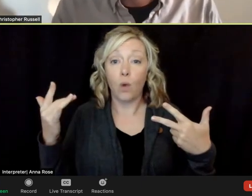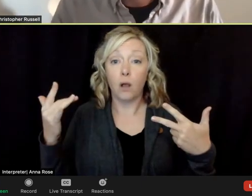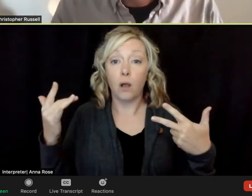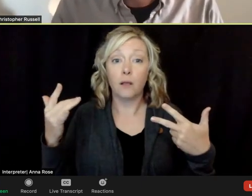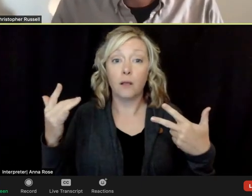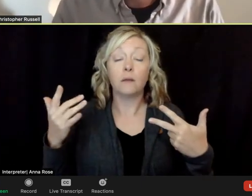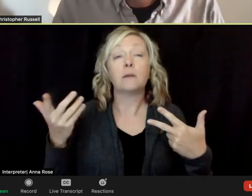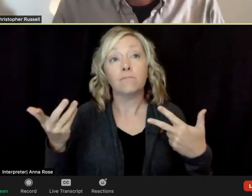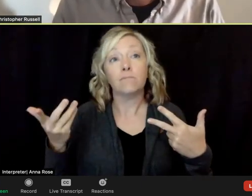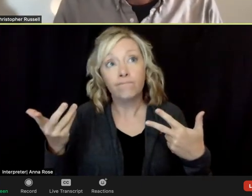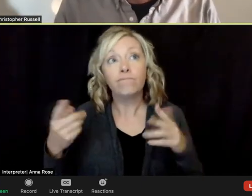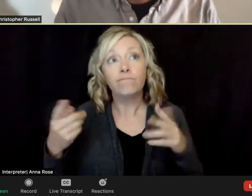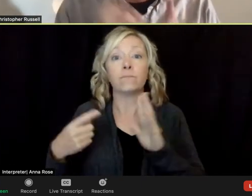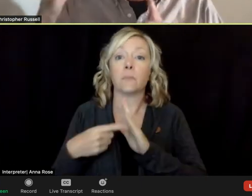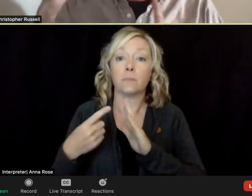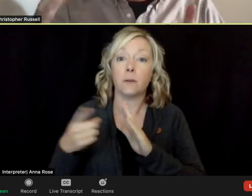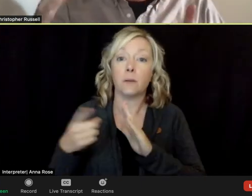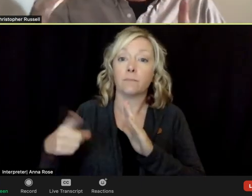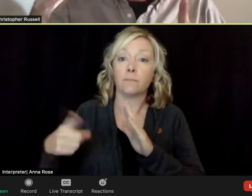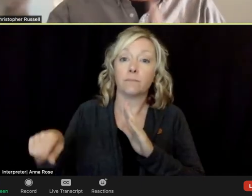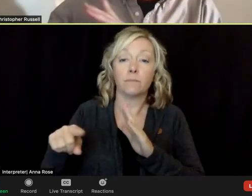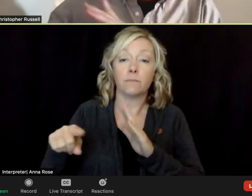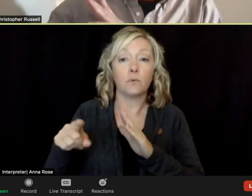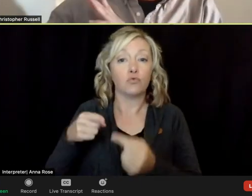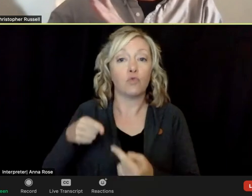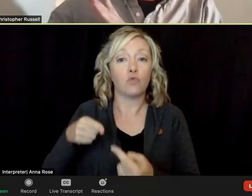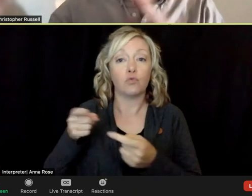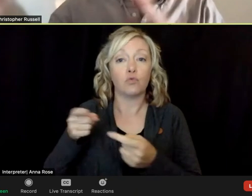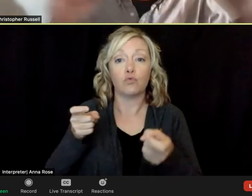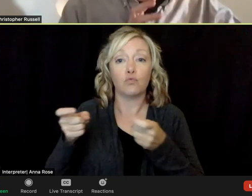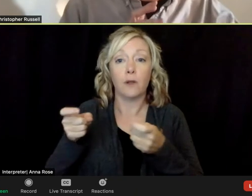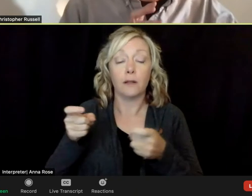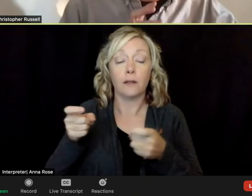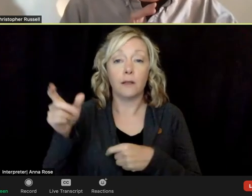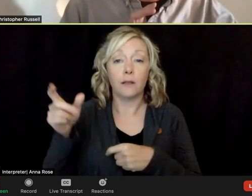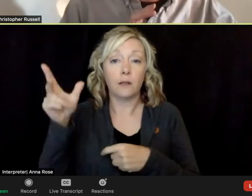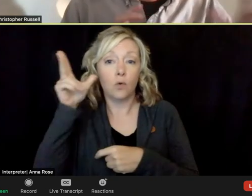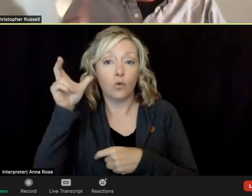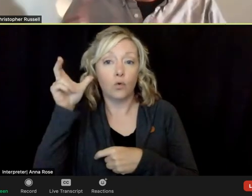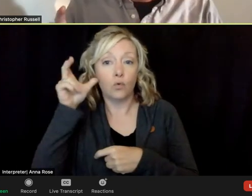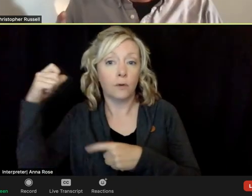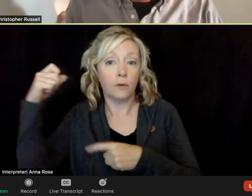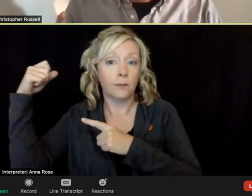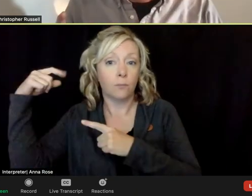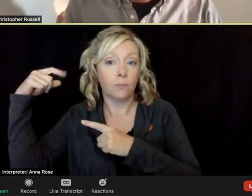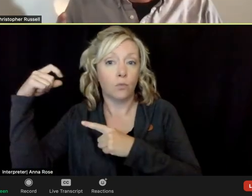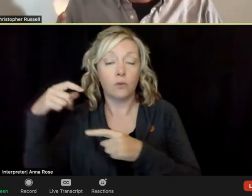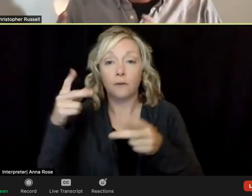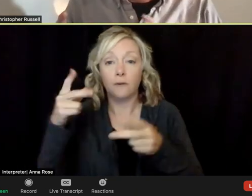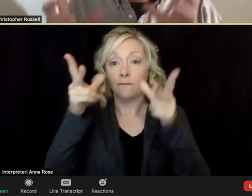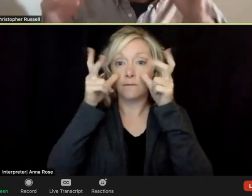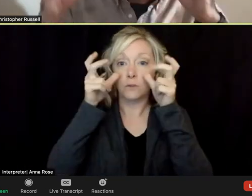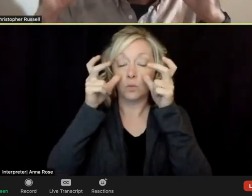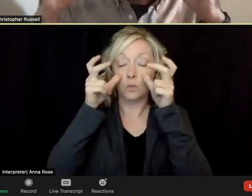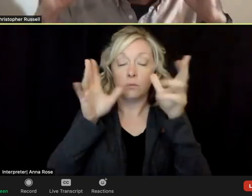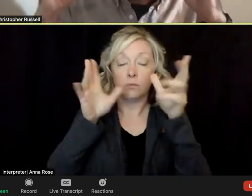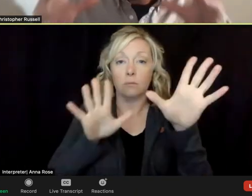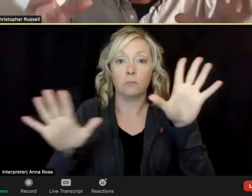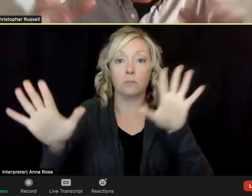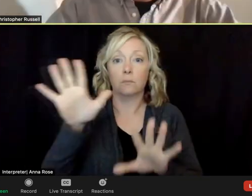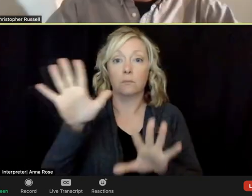have difficulty regulating between auditory input and visual input. And